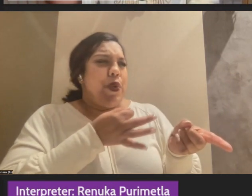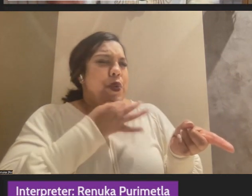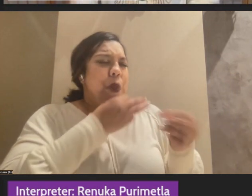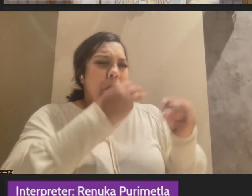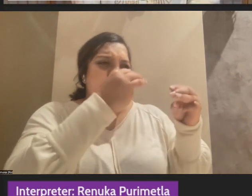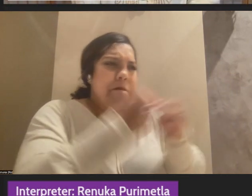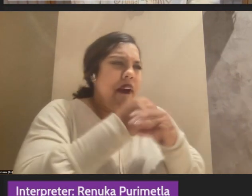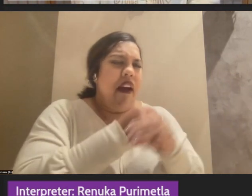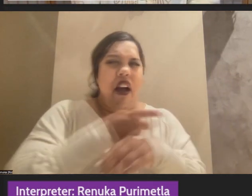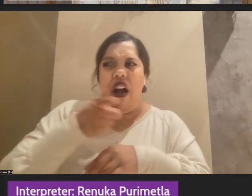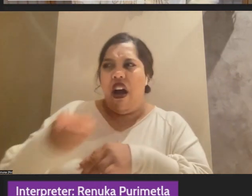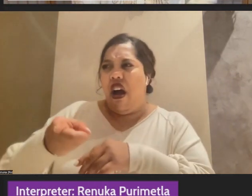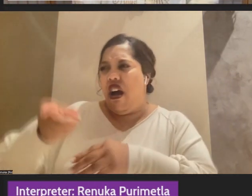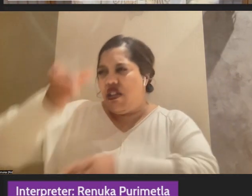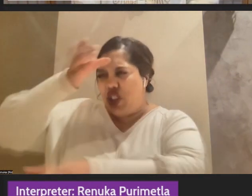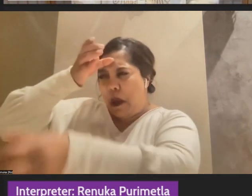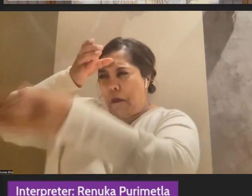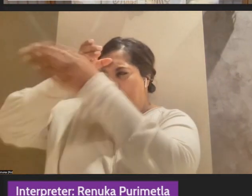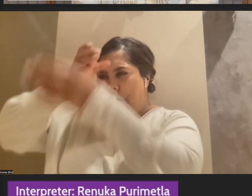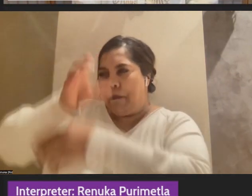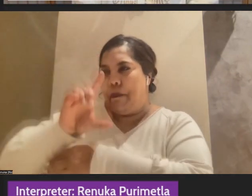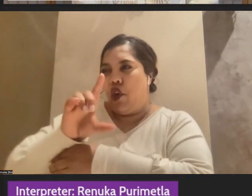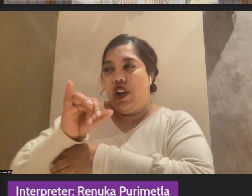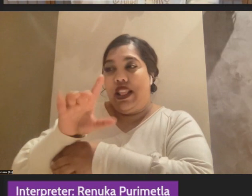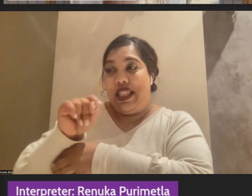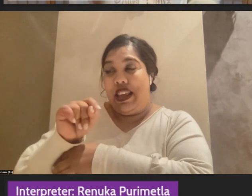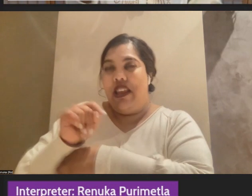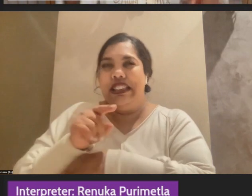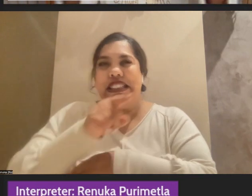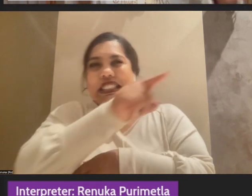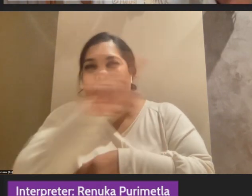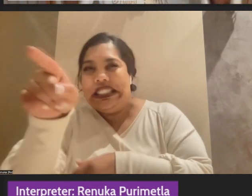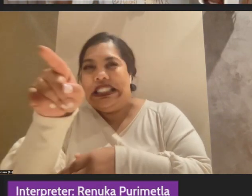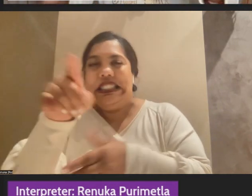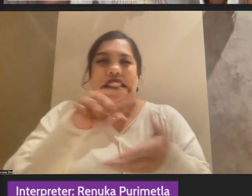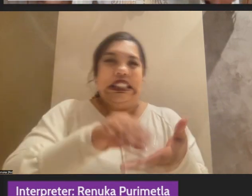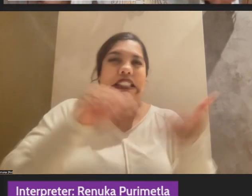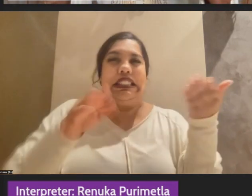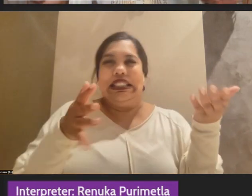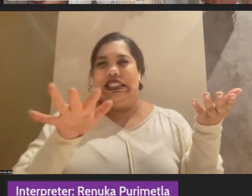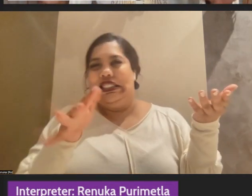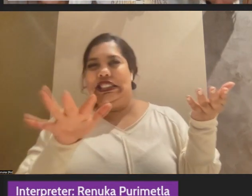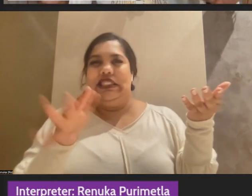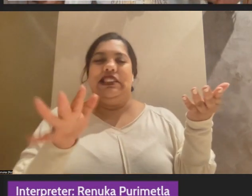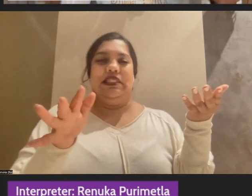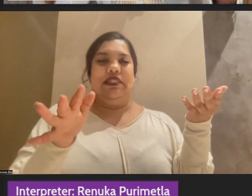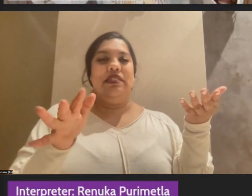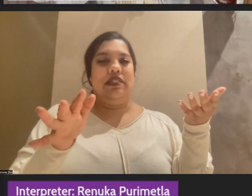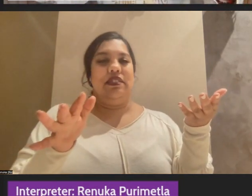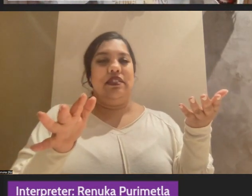literature, whatever, and then those that are not so good based upon how we are judging and